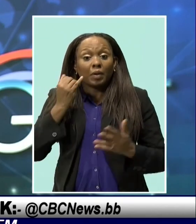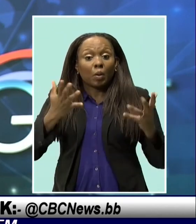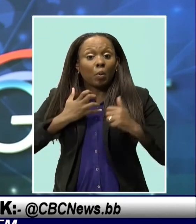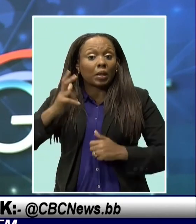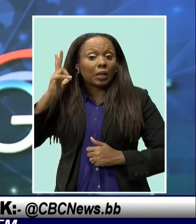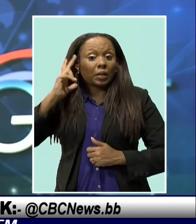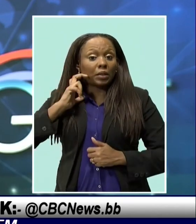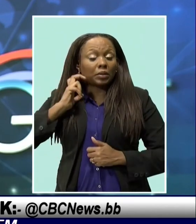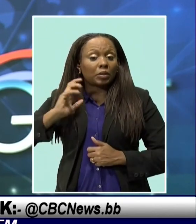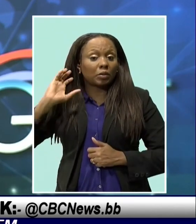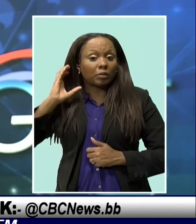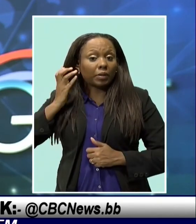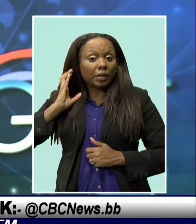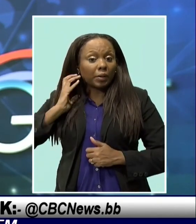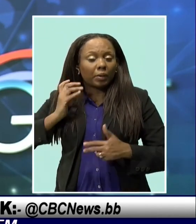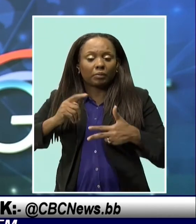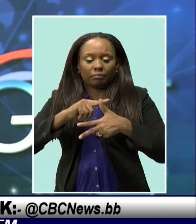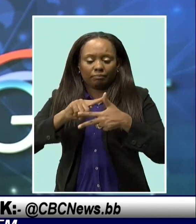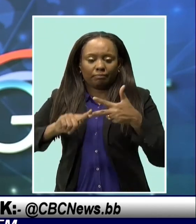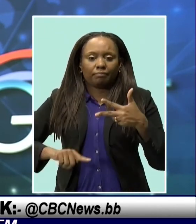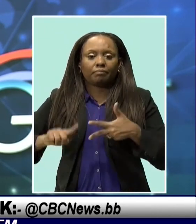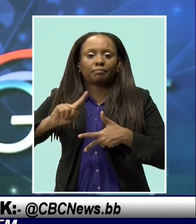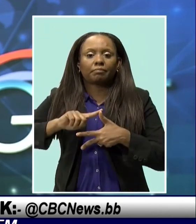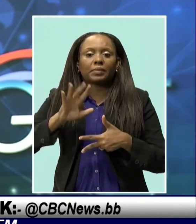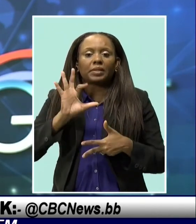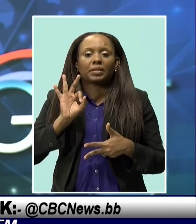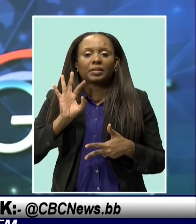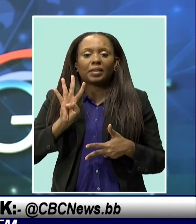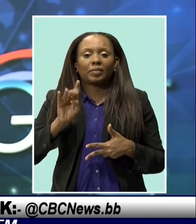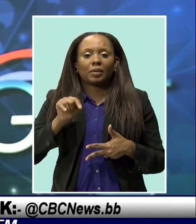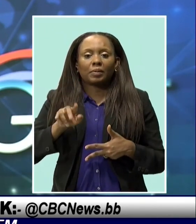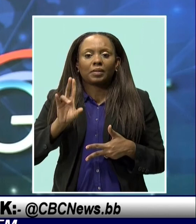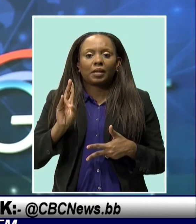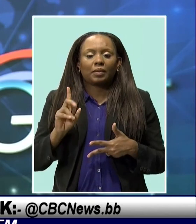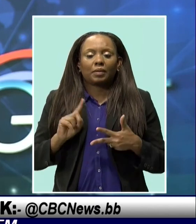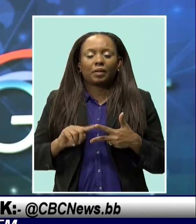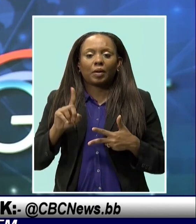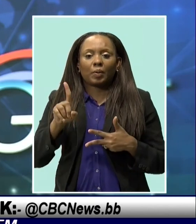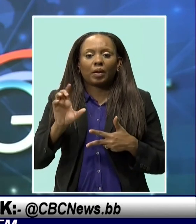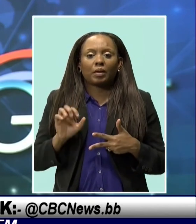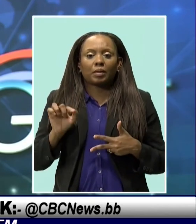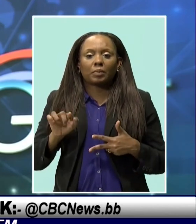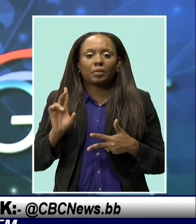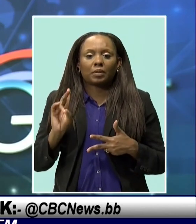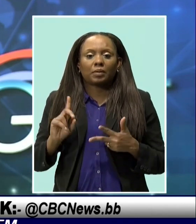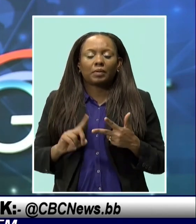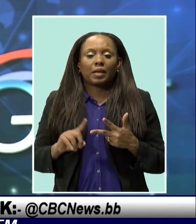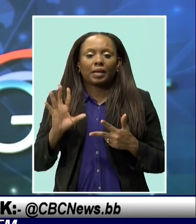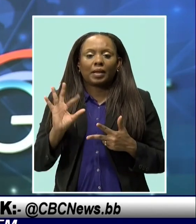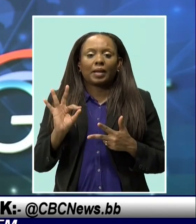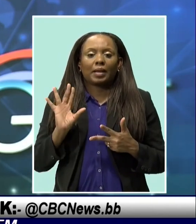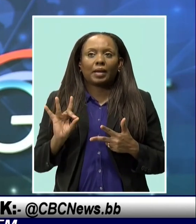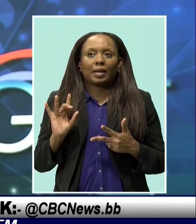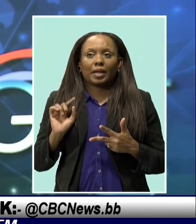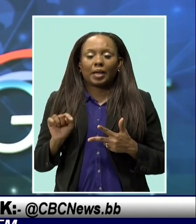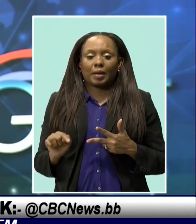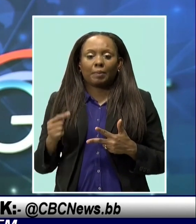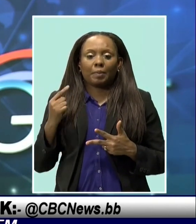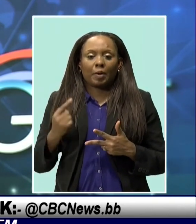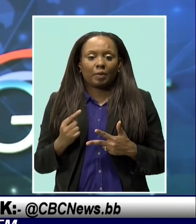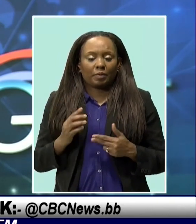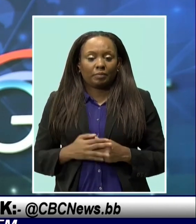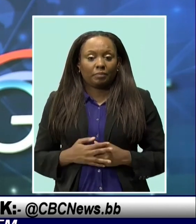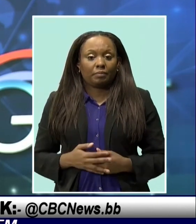News Barbados and Facebook at cbcnews.bb, as well as our radio stations 947, 100.7